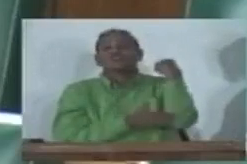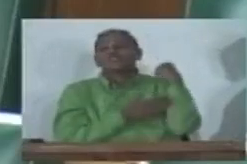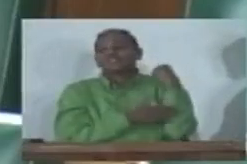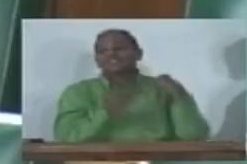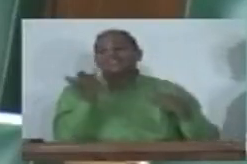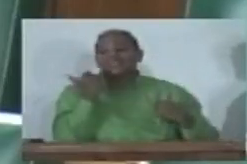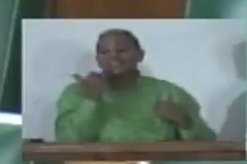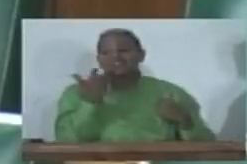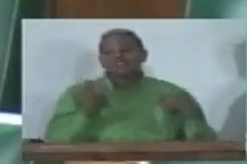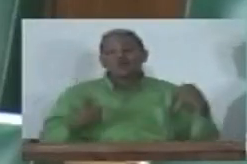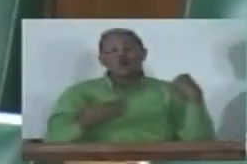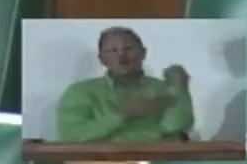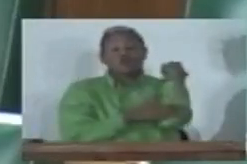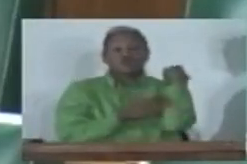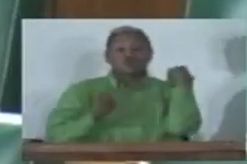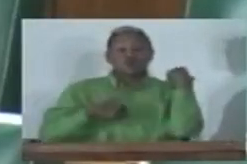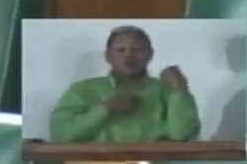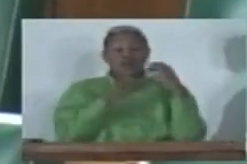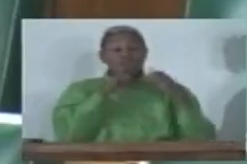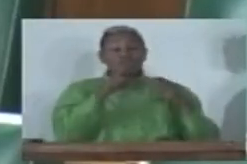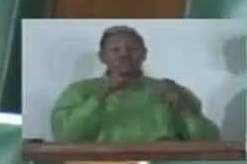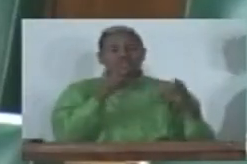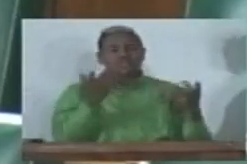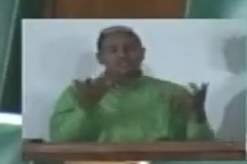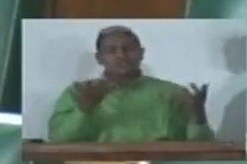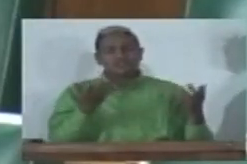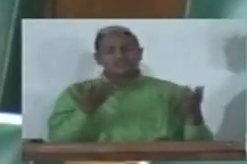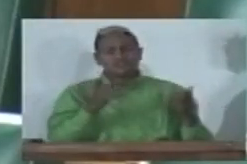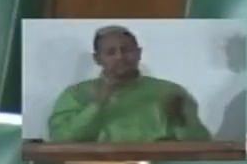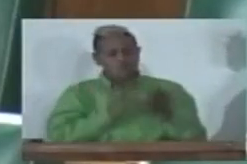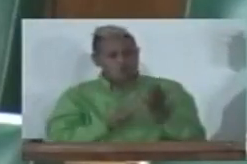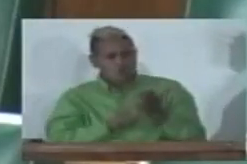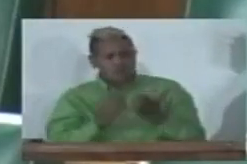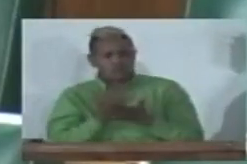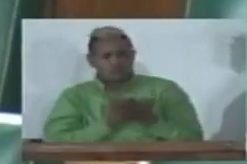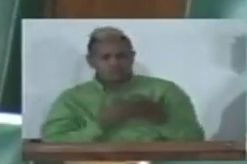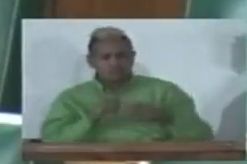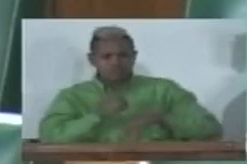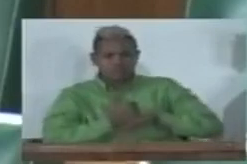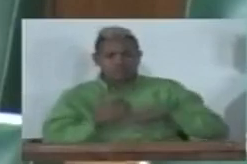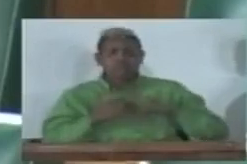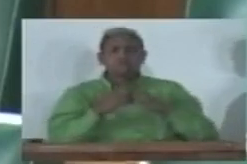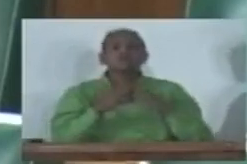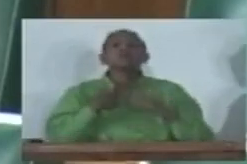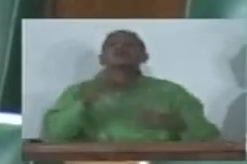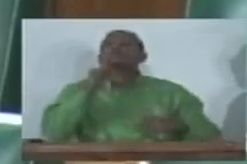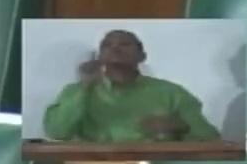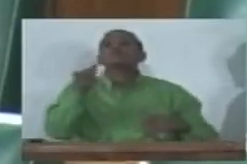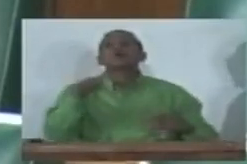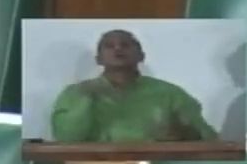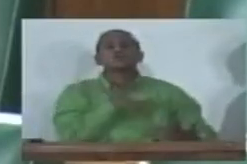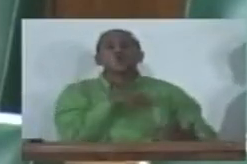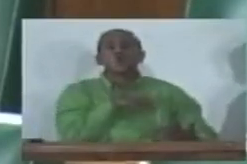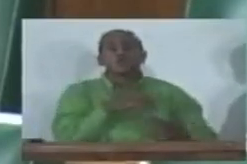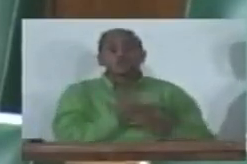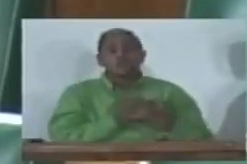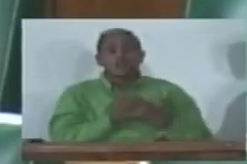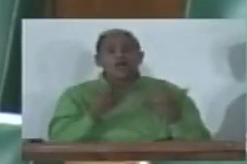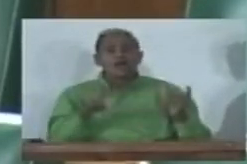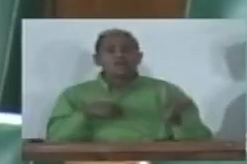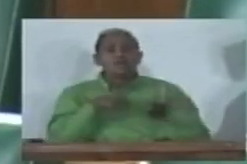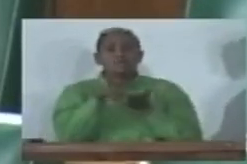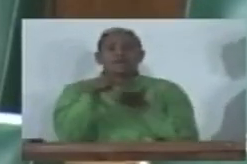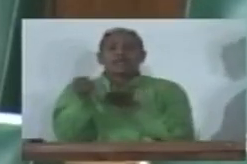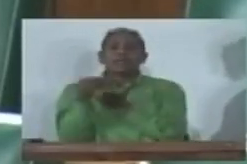country we have commissioned an audit, we commission a study and we pay